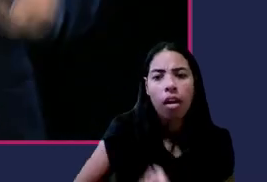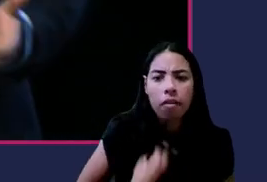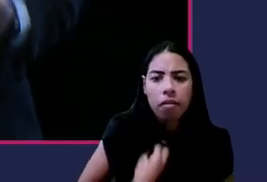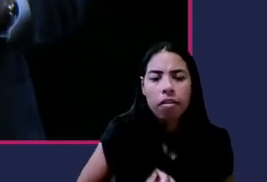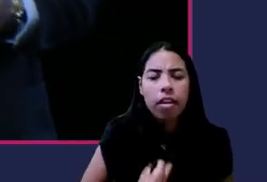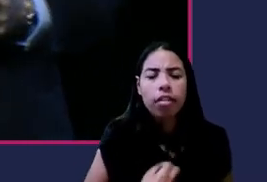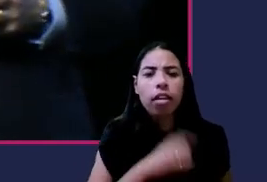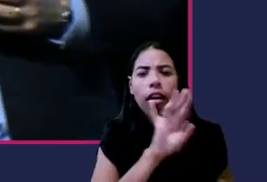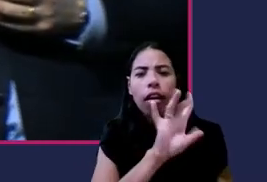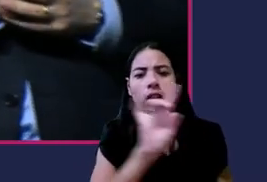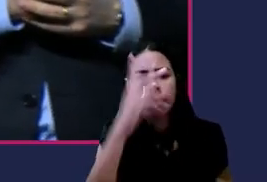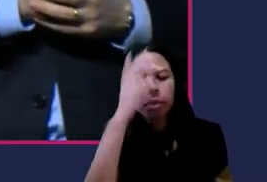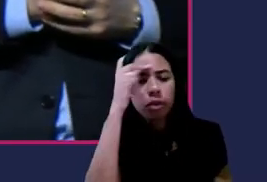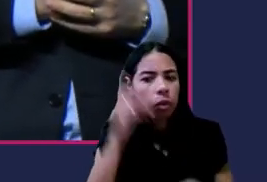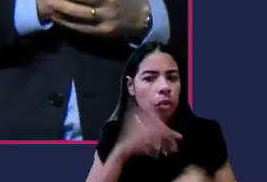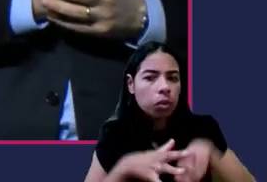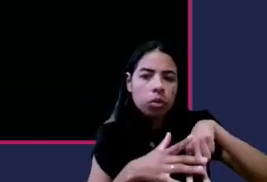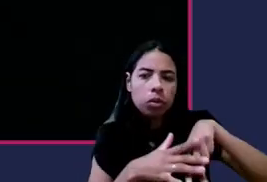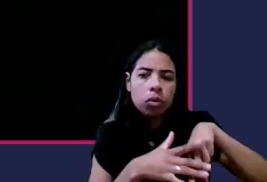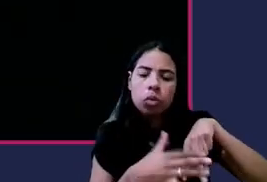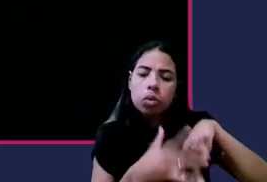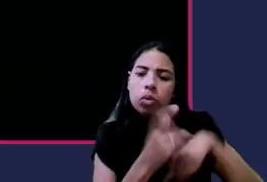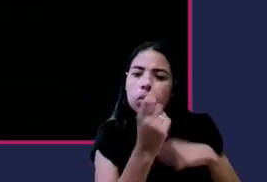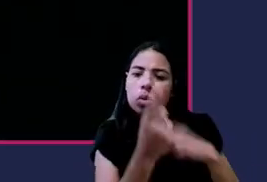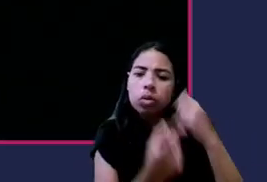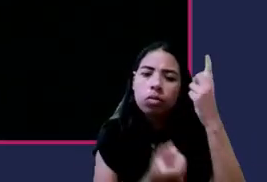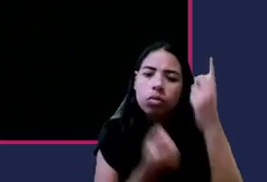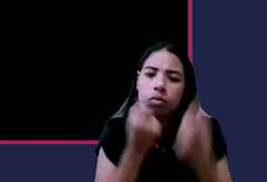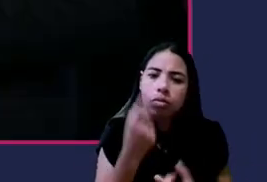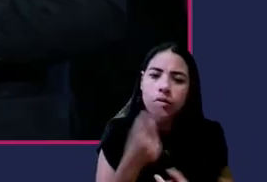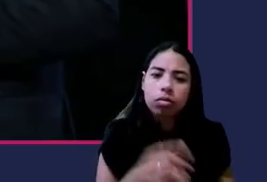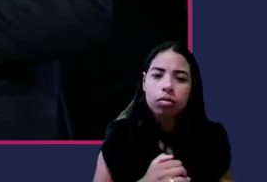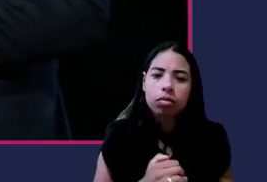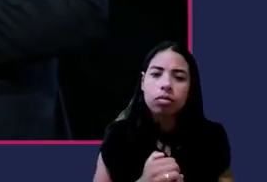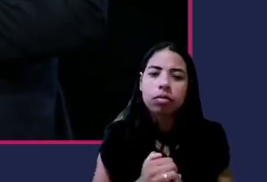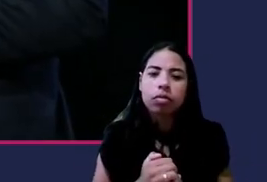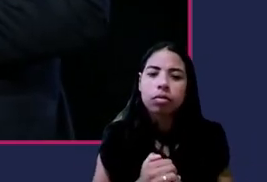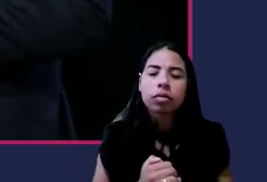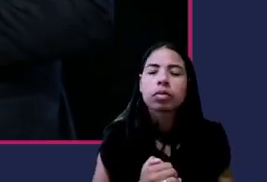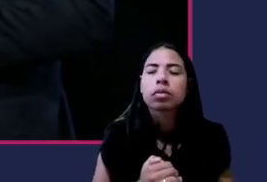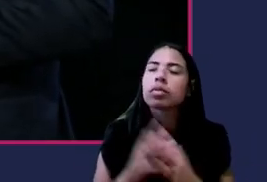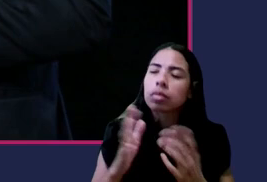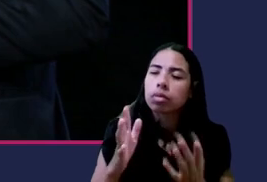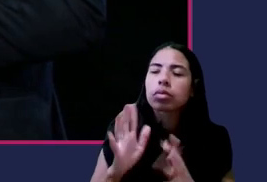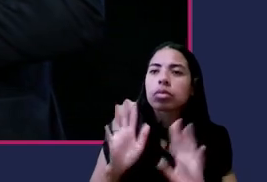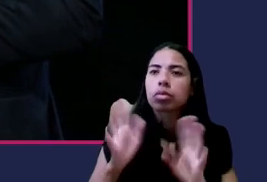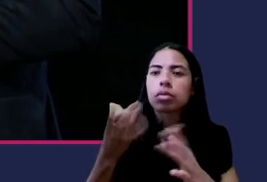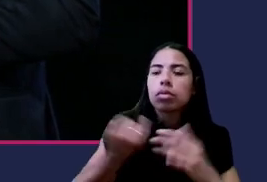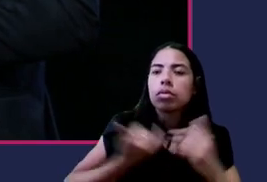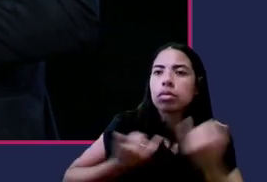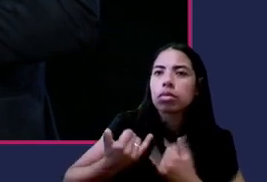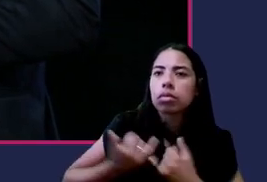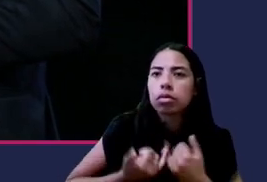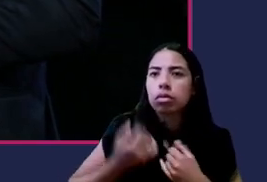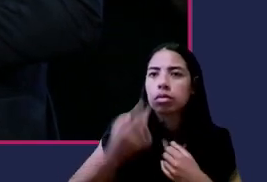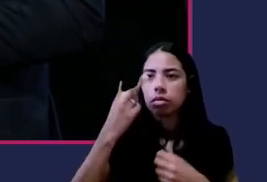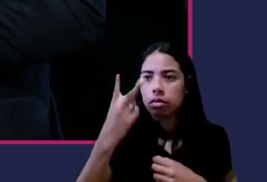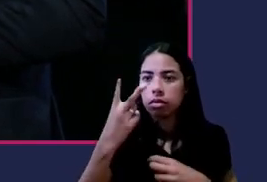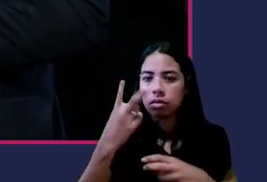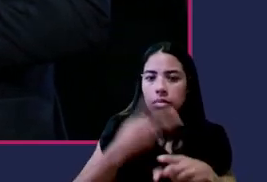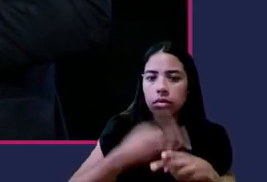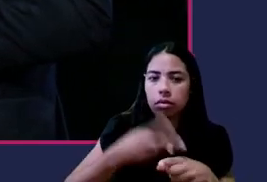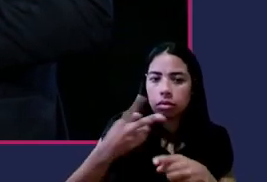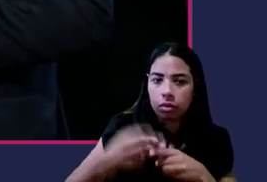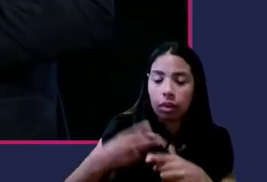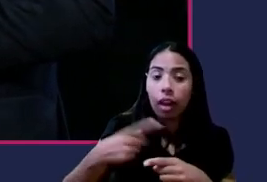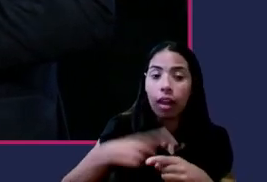better the patient's journey. Patients who are with them all the time. So I've heard that the